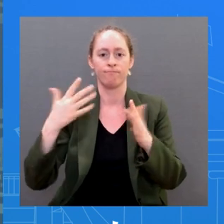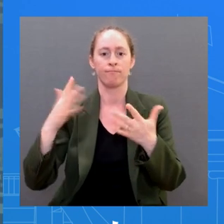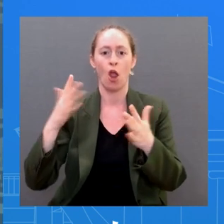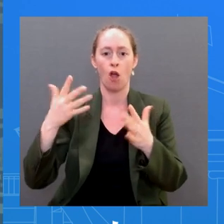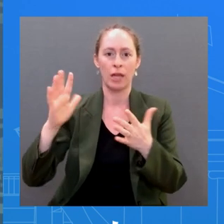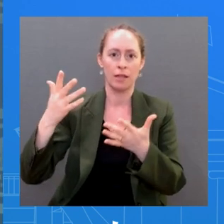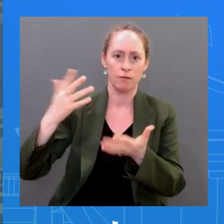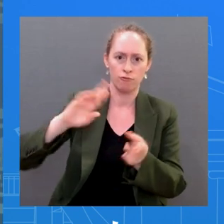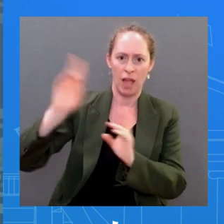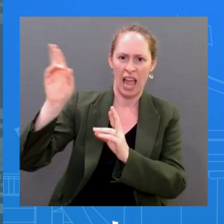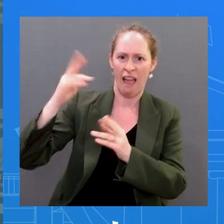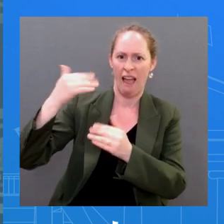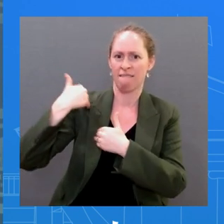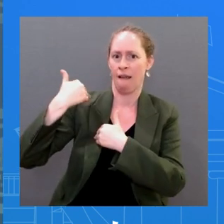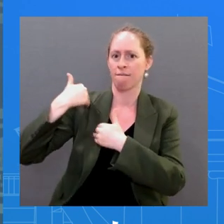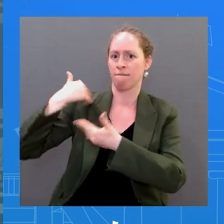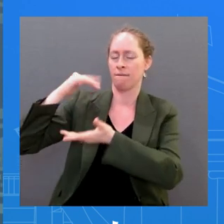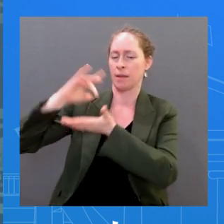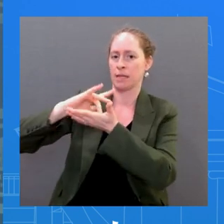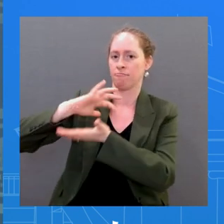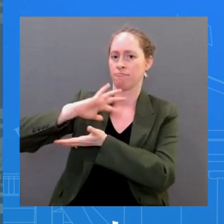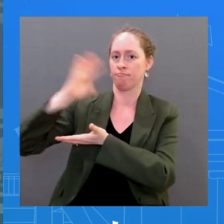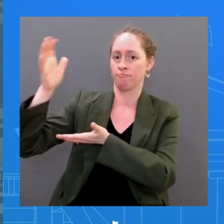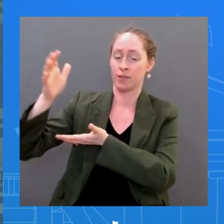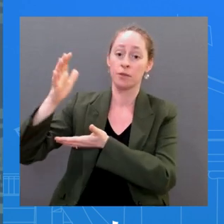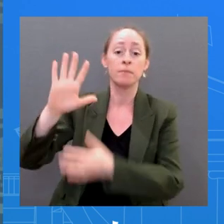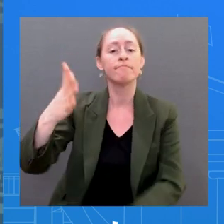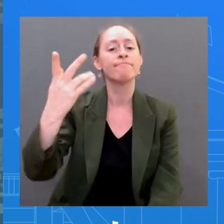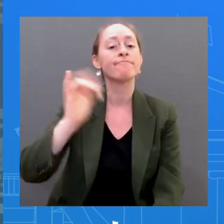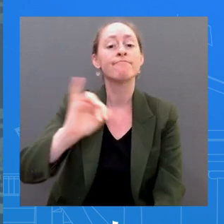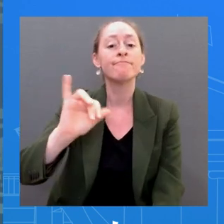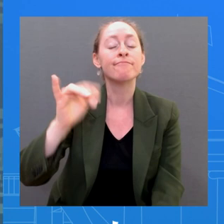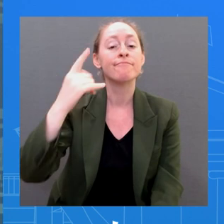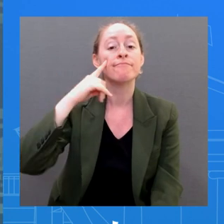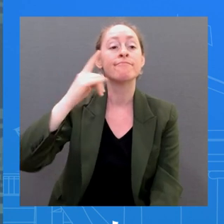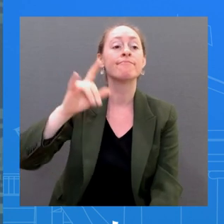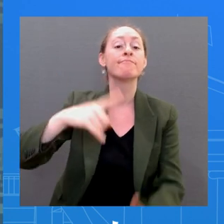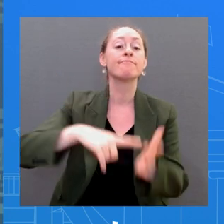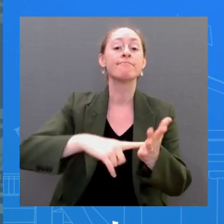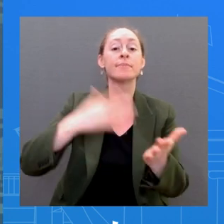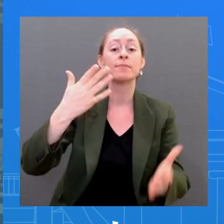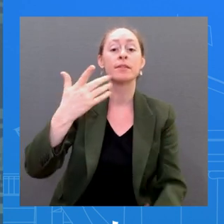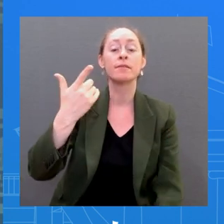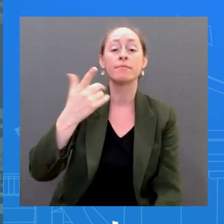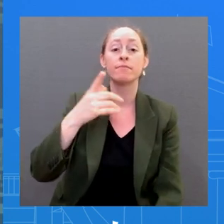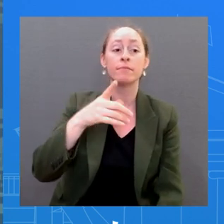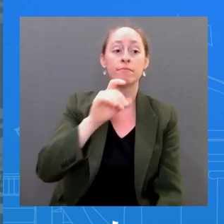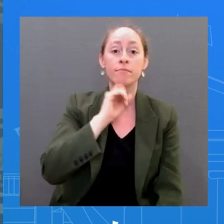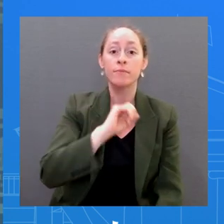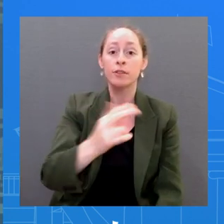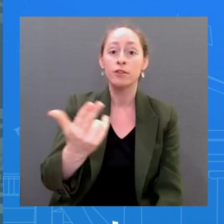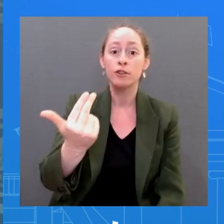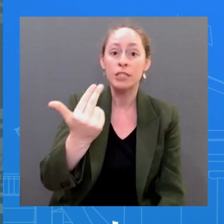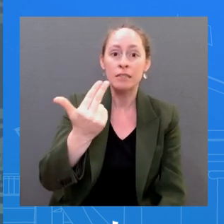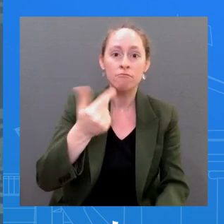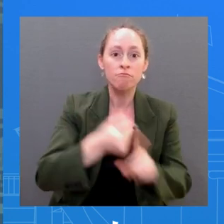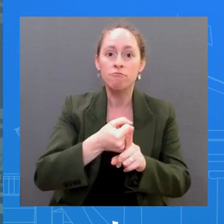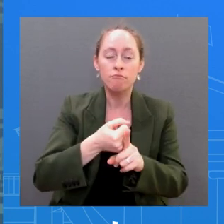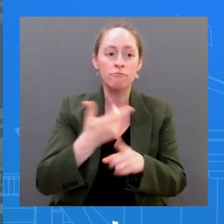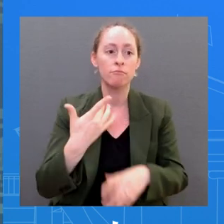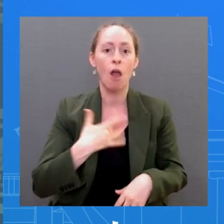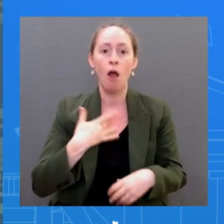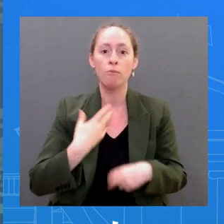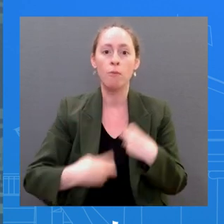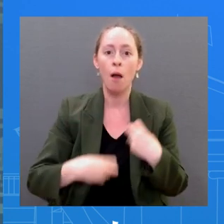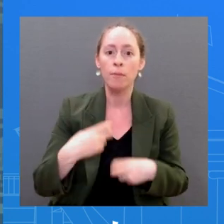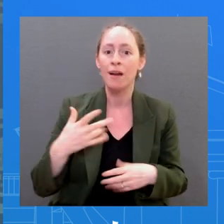Imagine a 13-year-old with a heart condition who may not be able to access preventive treatment to stay safe from a